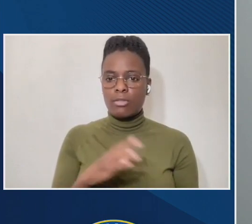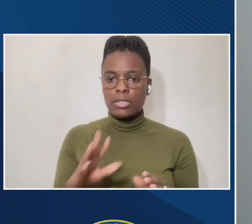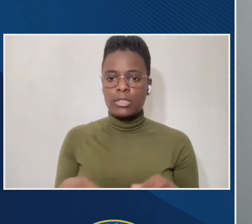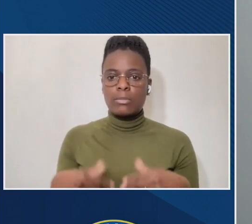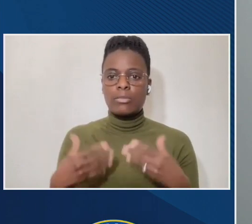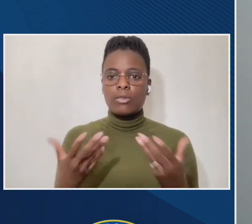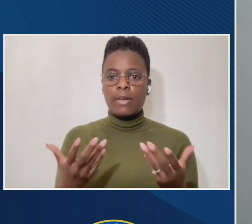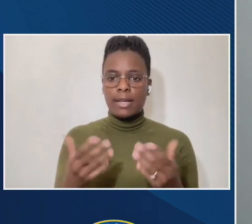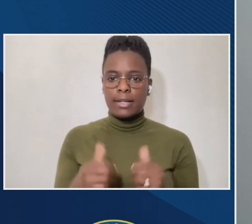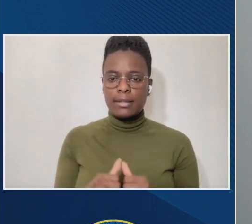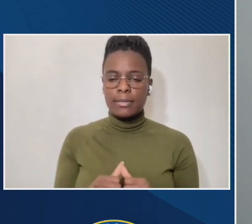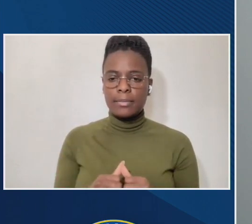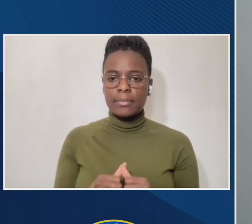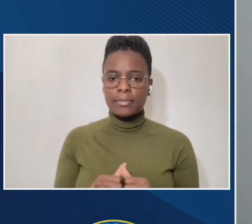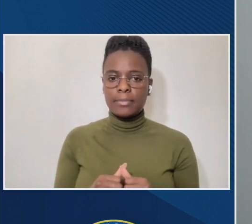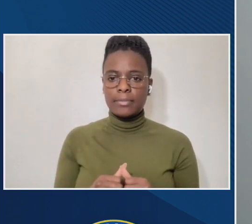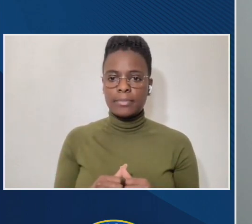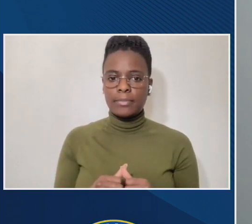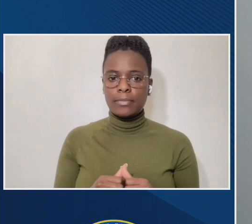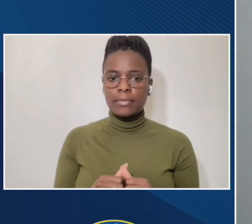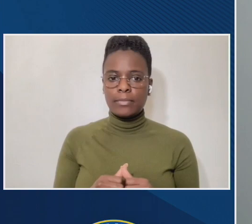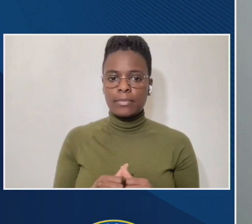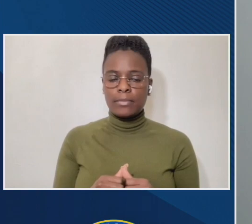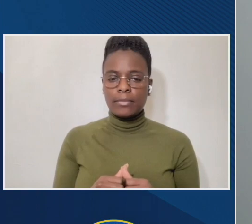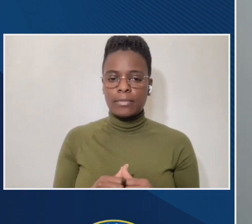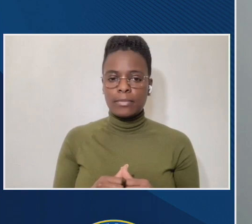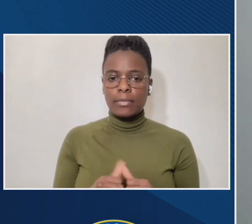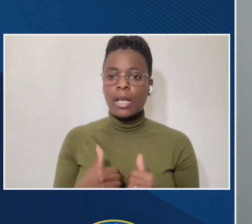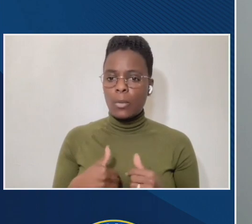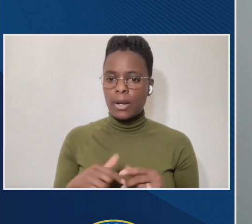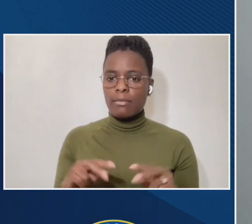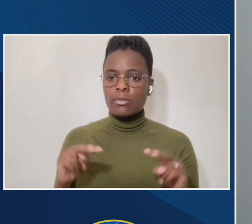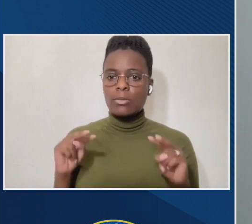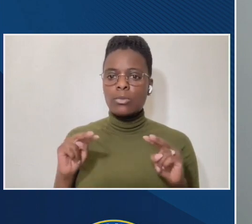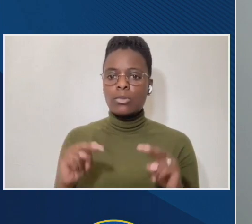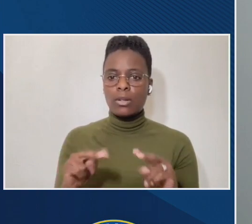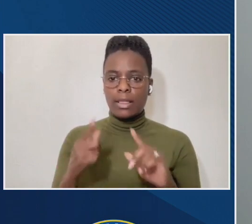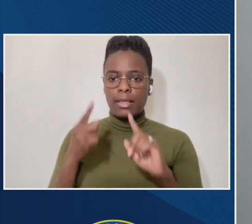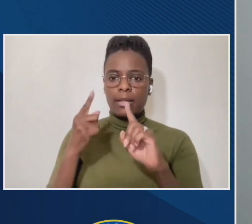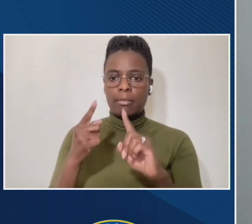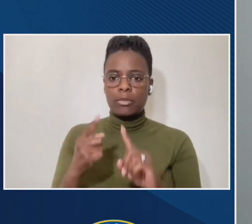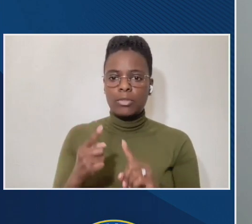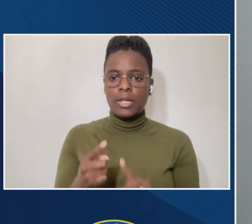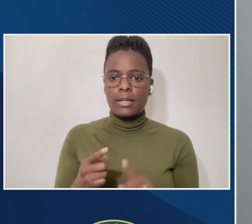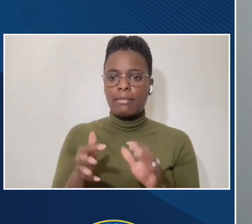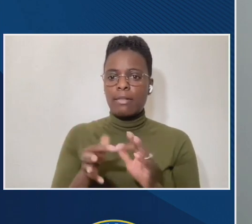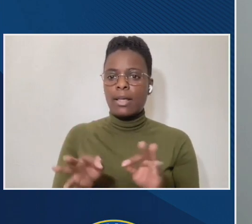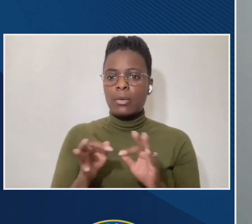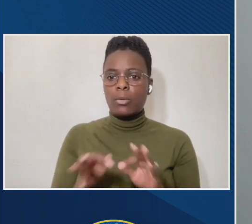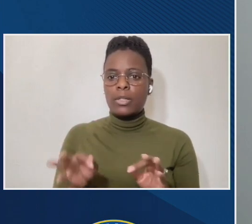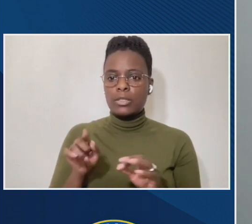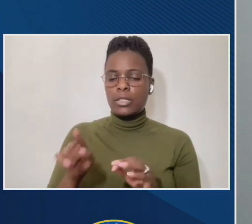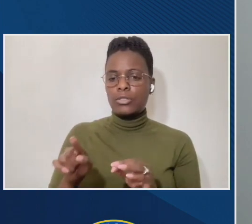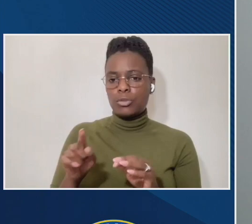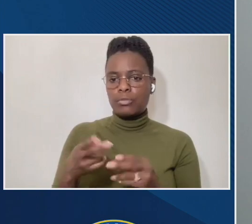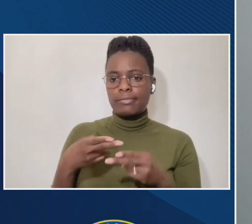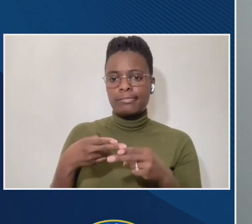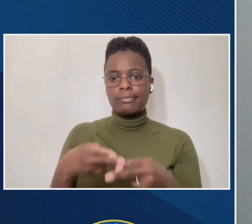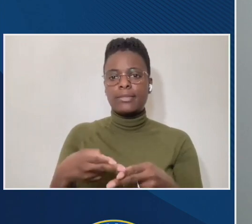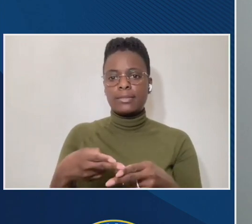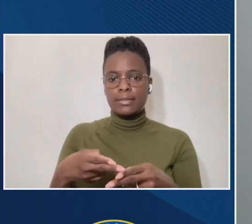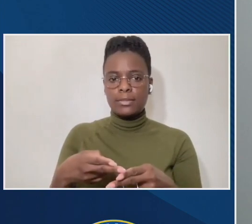broader definition of then what other testing performances or test tools or